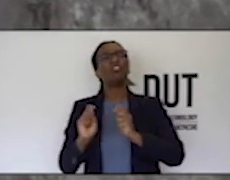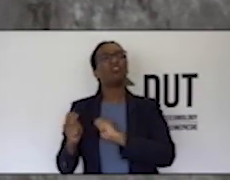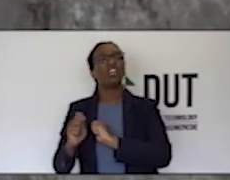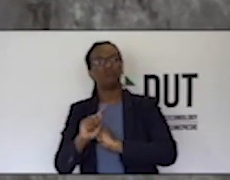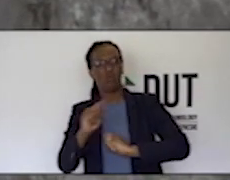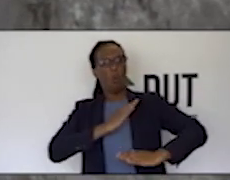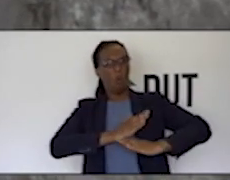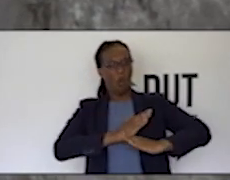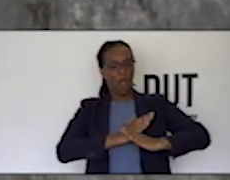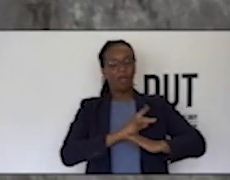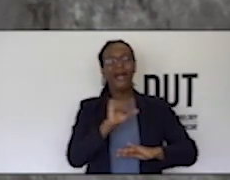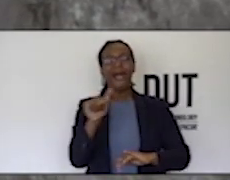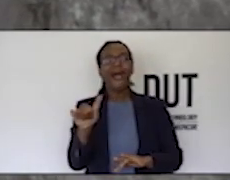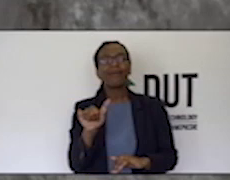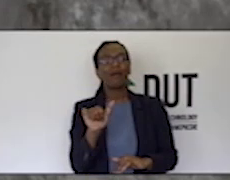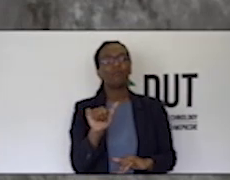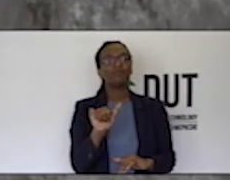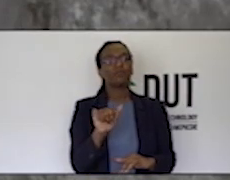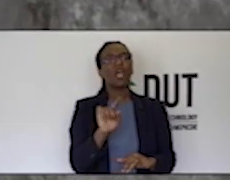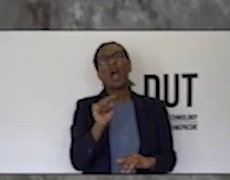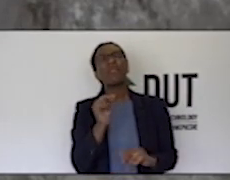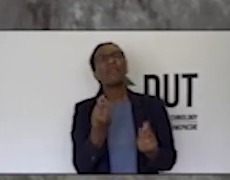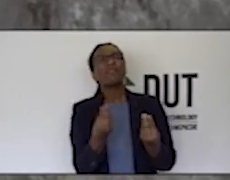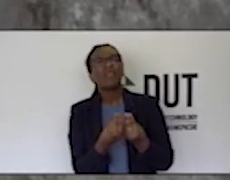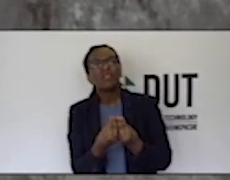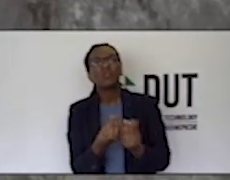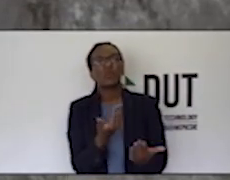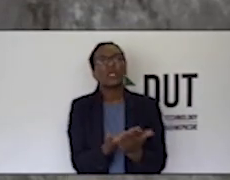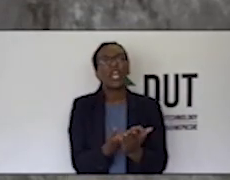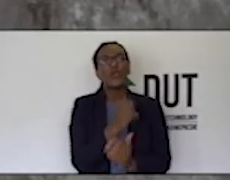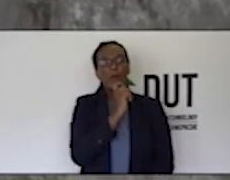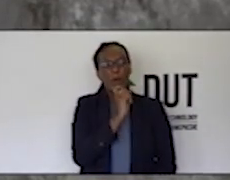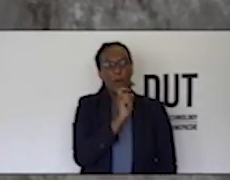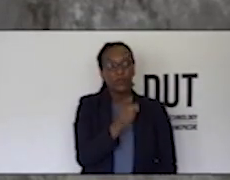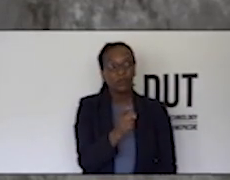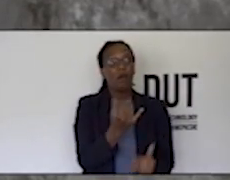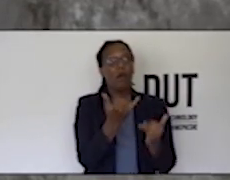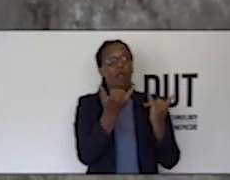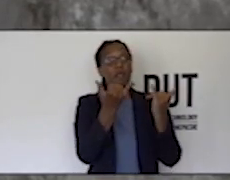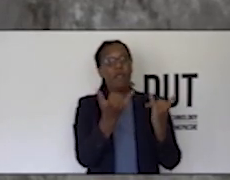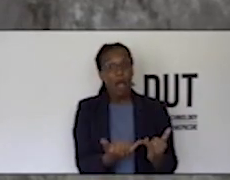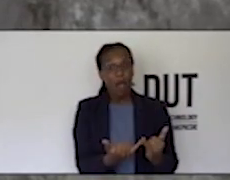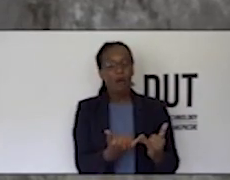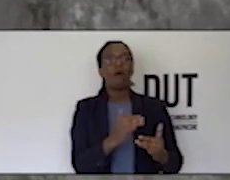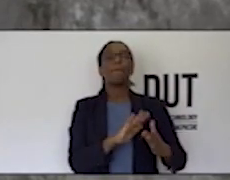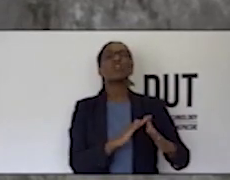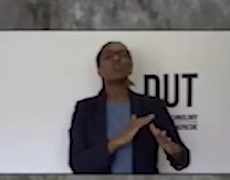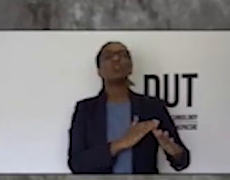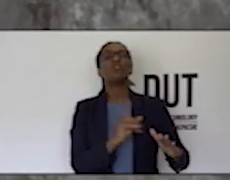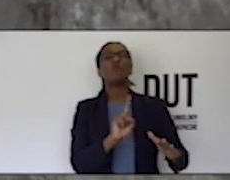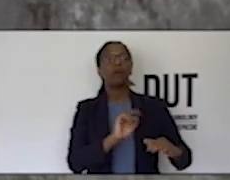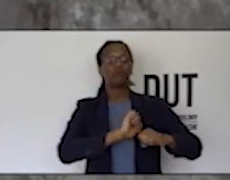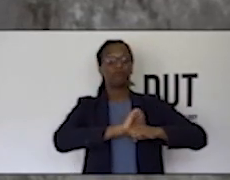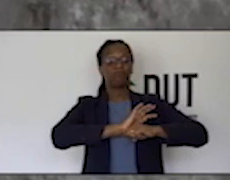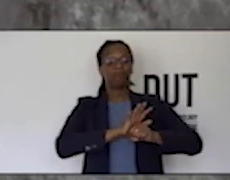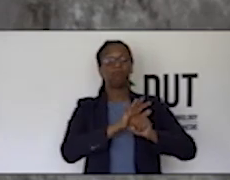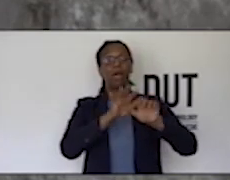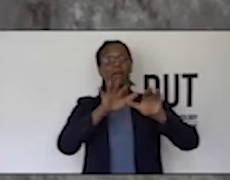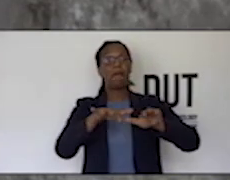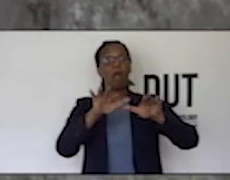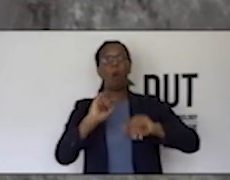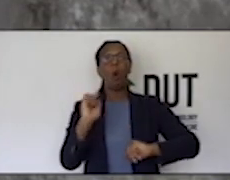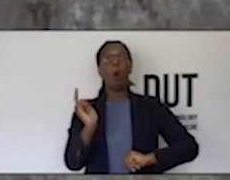psychologist to find out what other options you can explore. So currently, for now, because of the pandemic, all